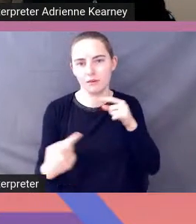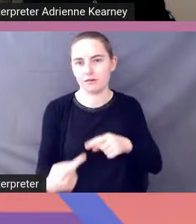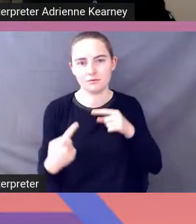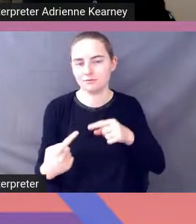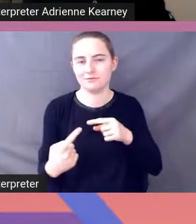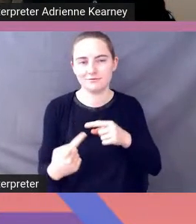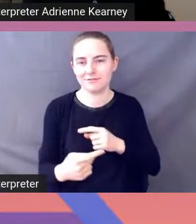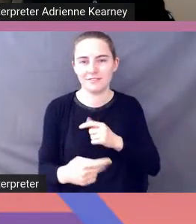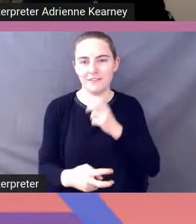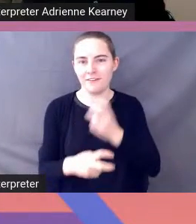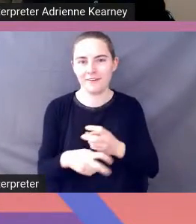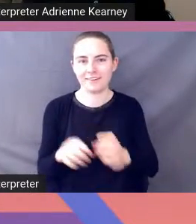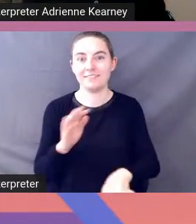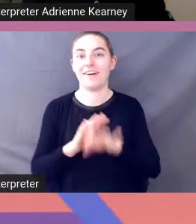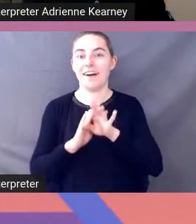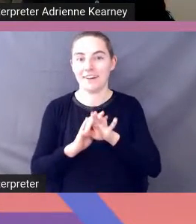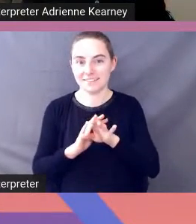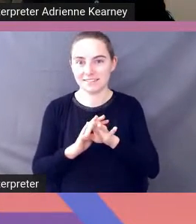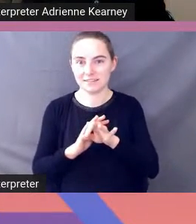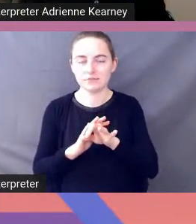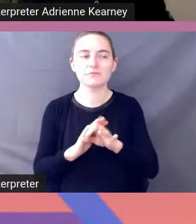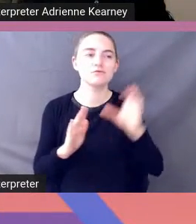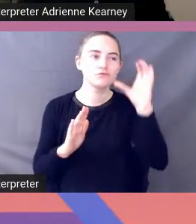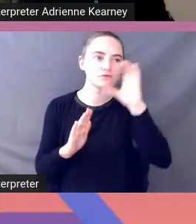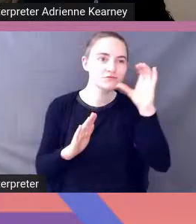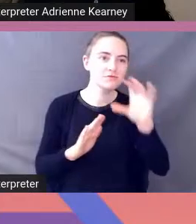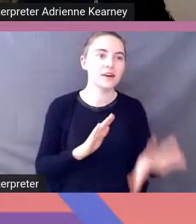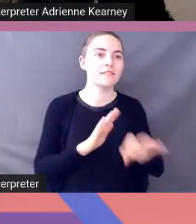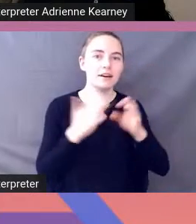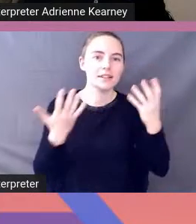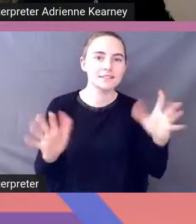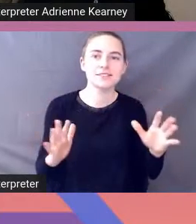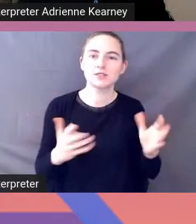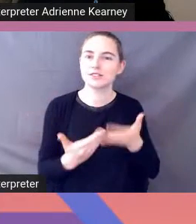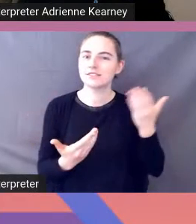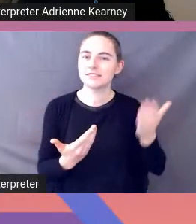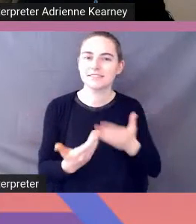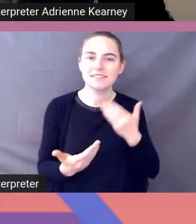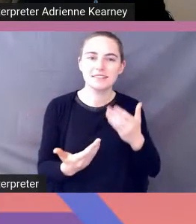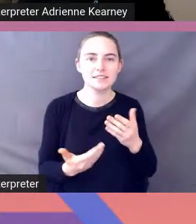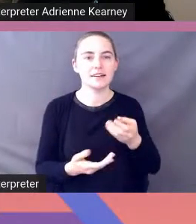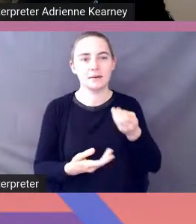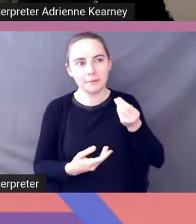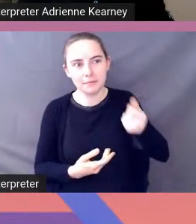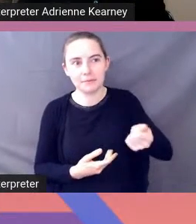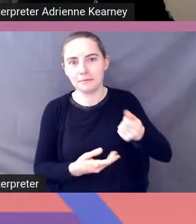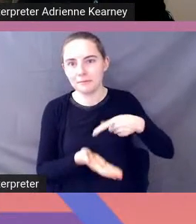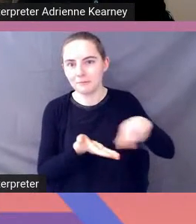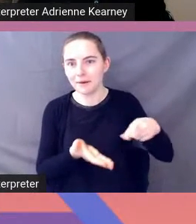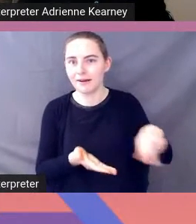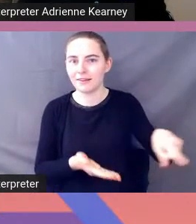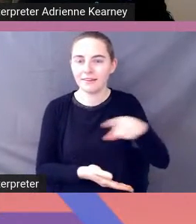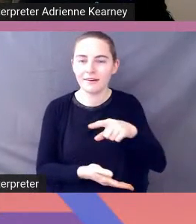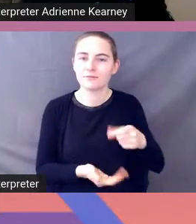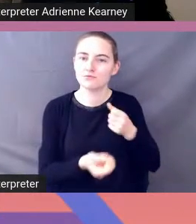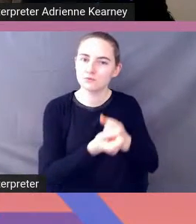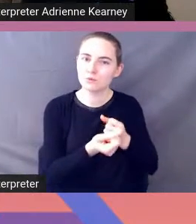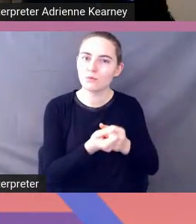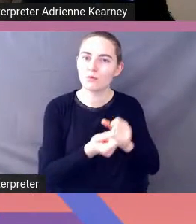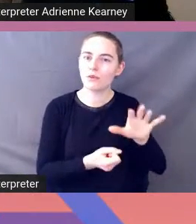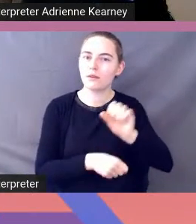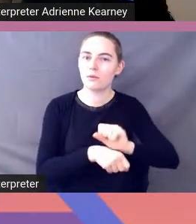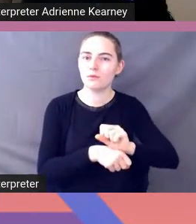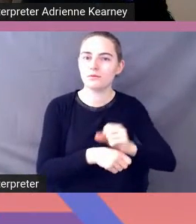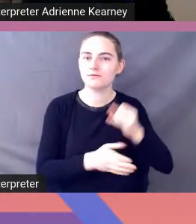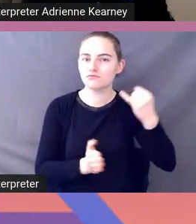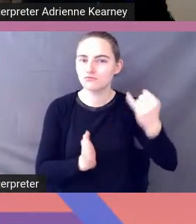out and then like financially support them, support their art, share their art, and like support them in whatever way you can. And if you're not doing